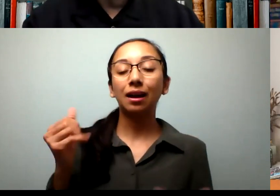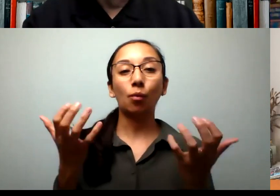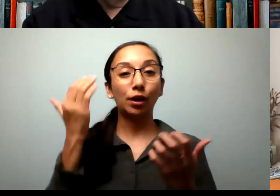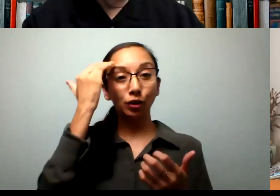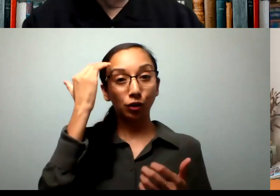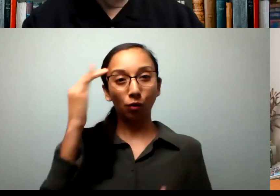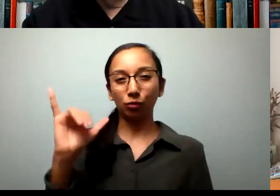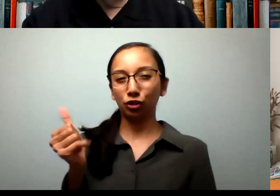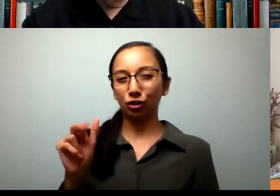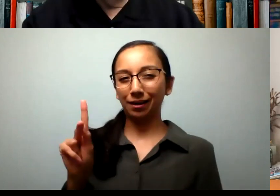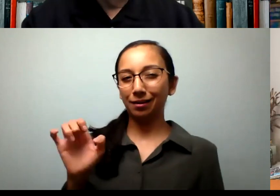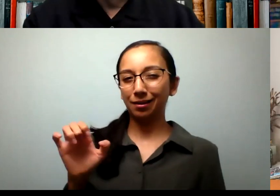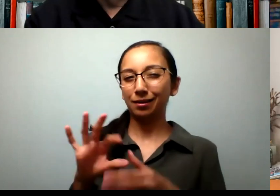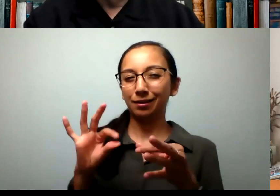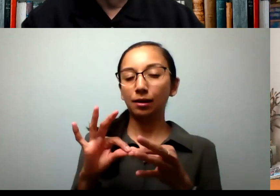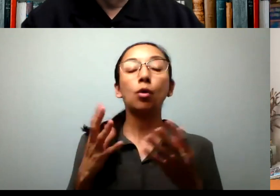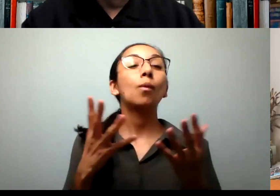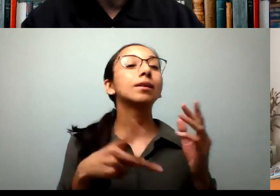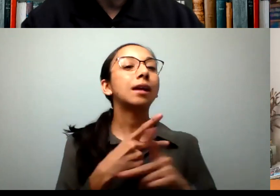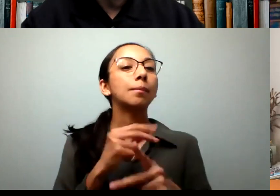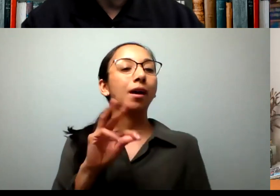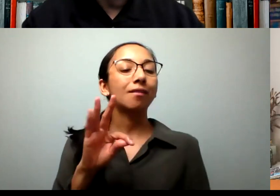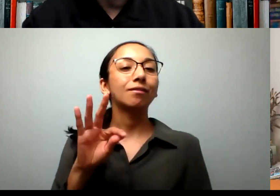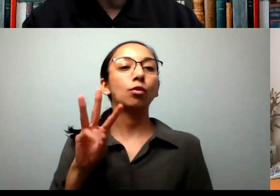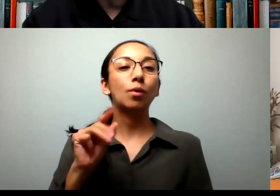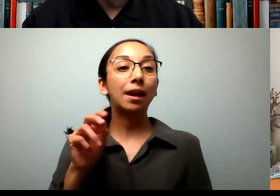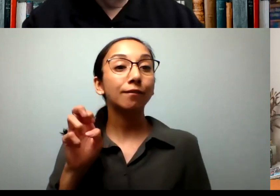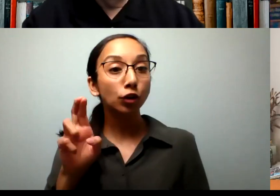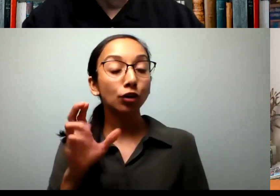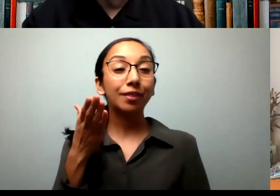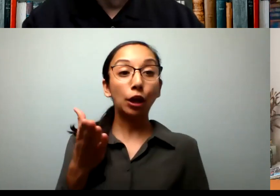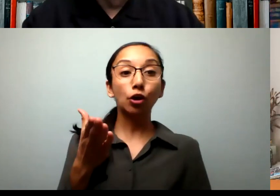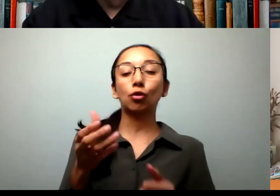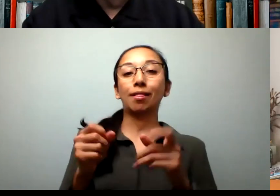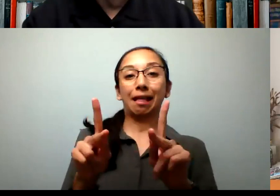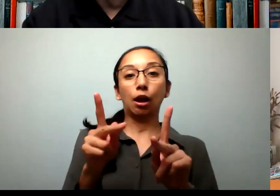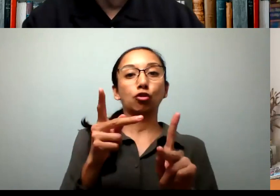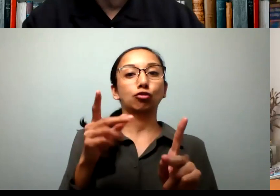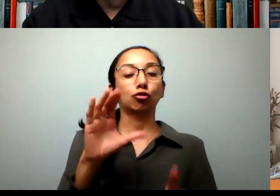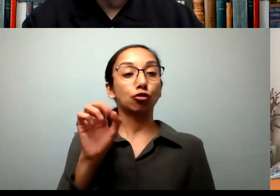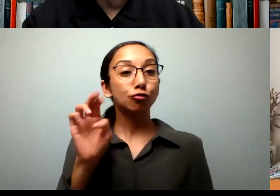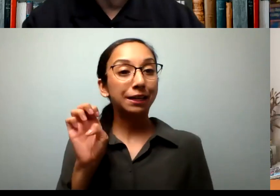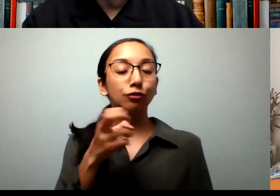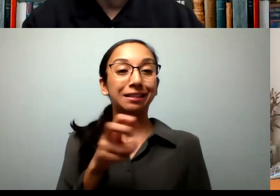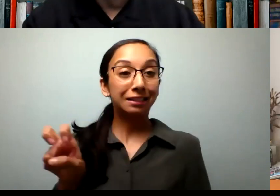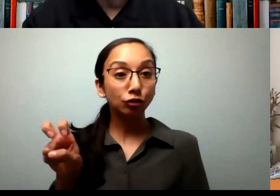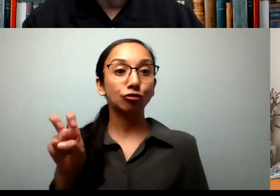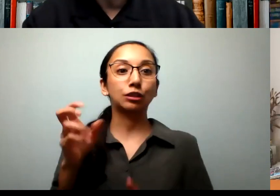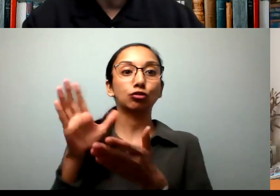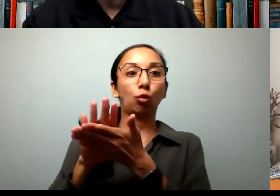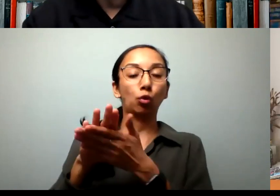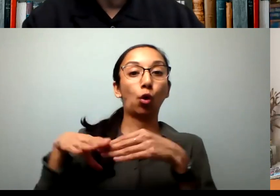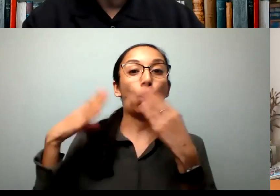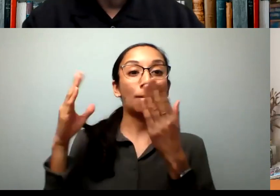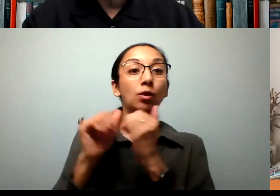types of waivers are there to allow career transition schools for special needs students to reopen with a